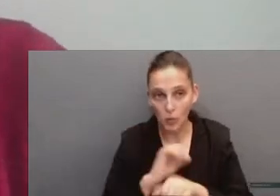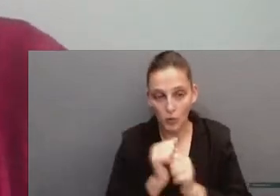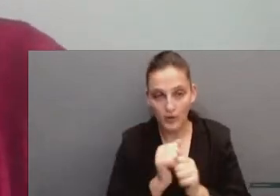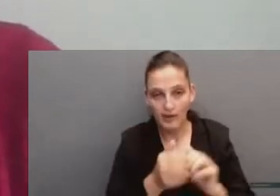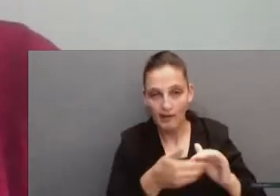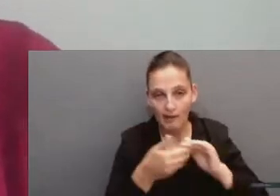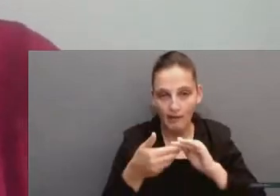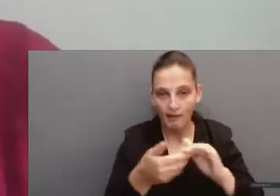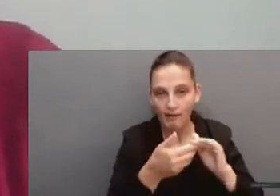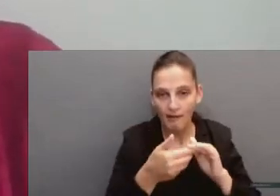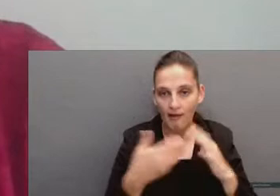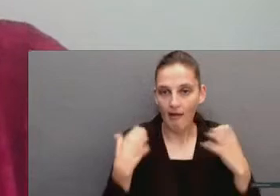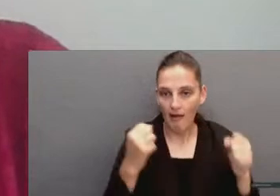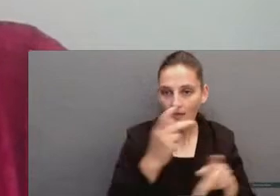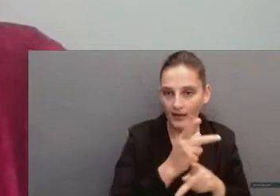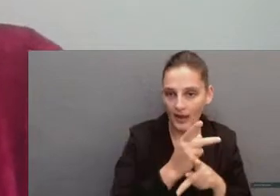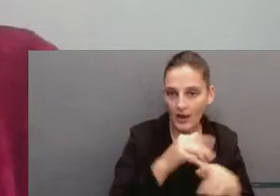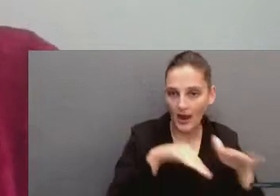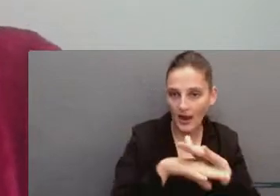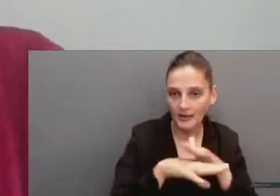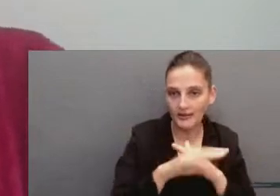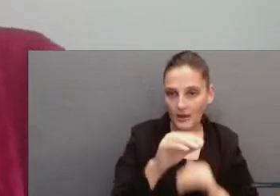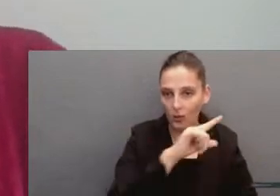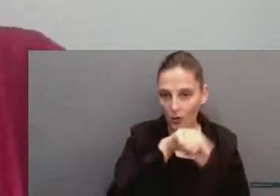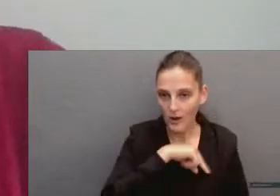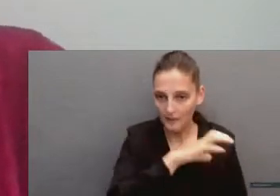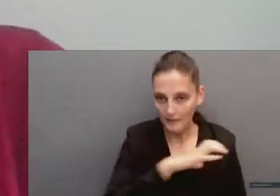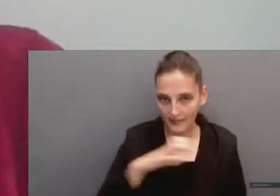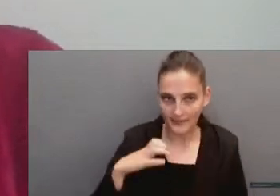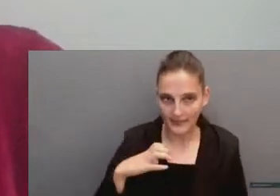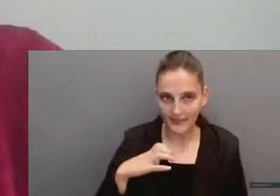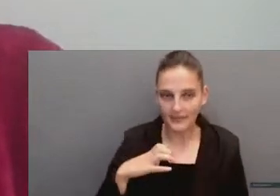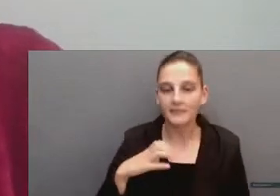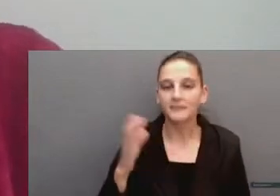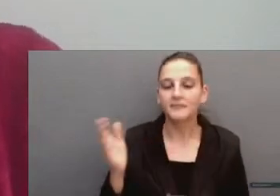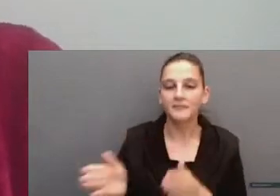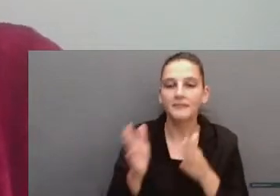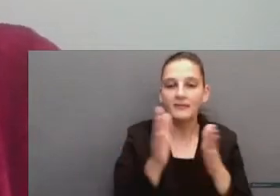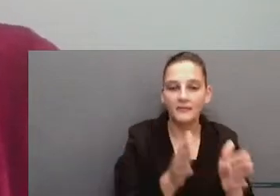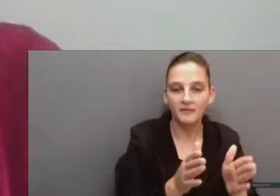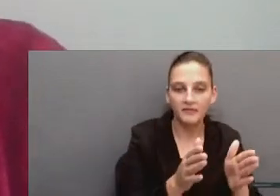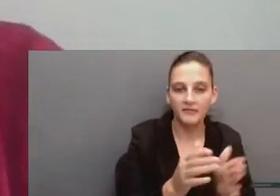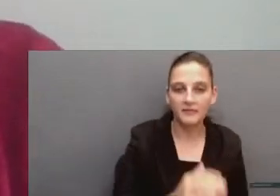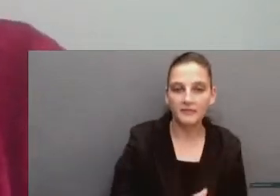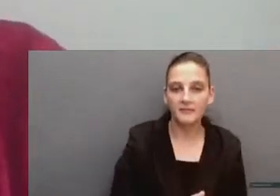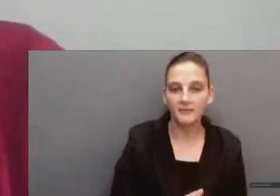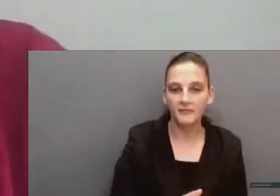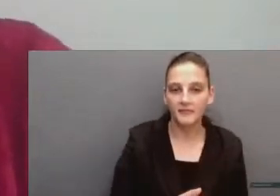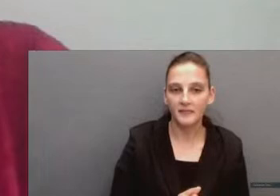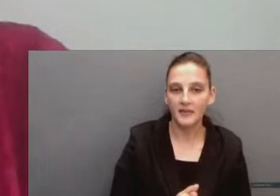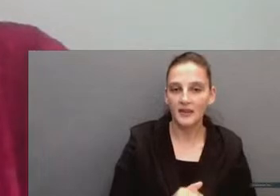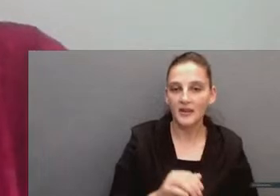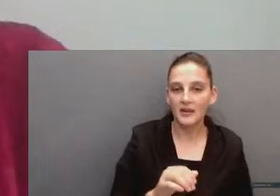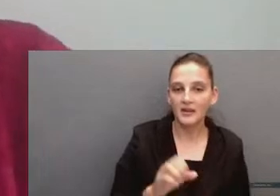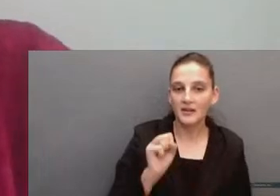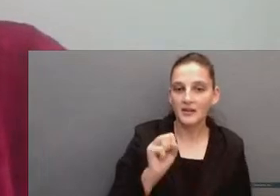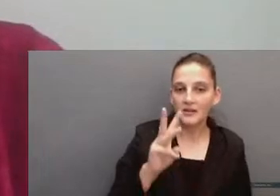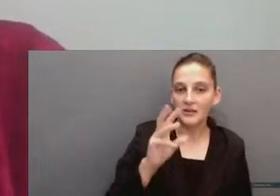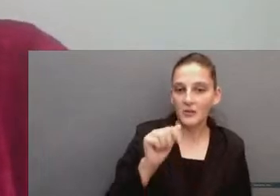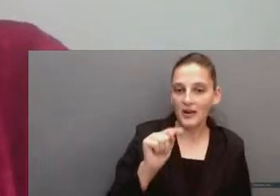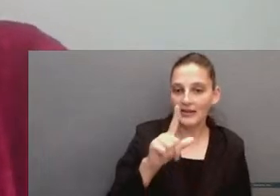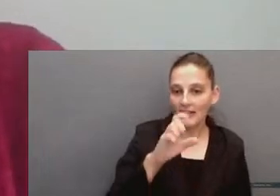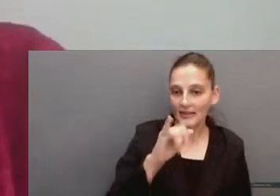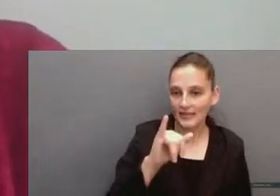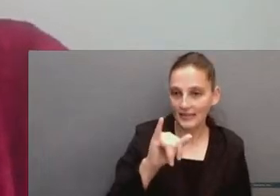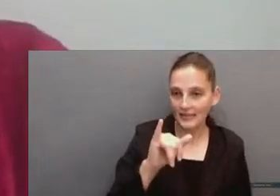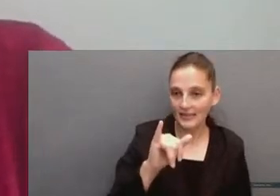access and quality. And then to also recognize Swati